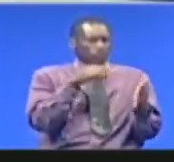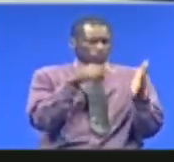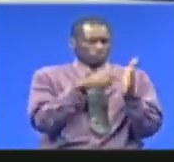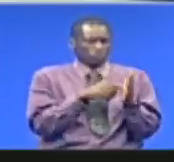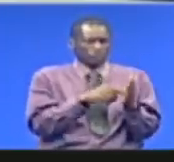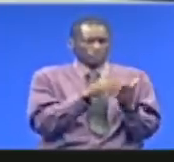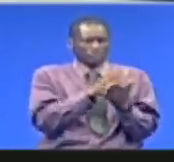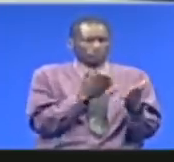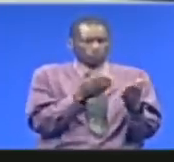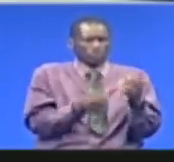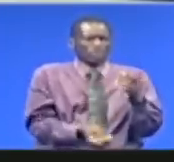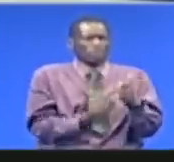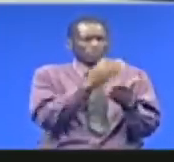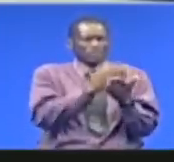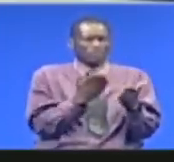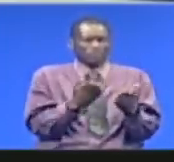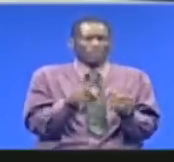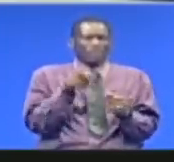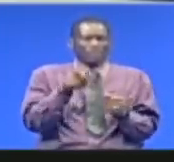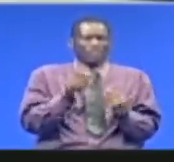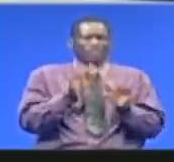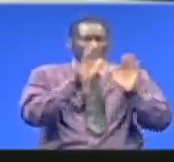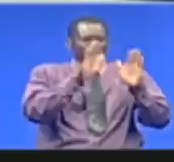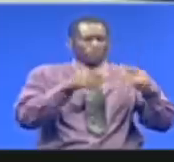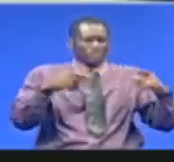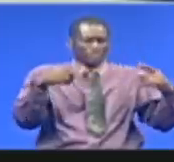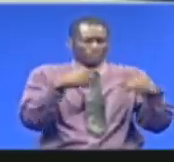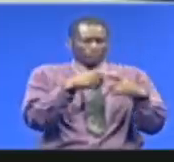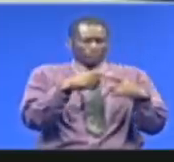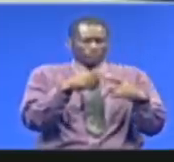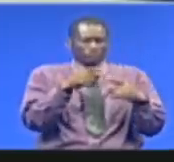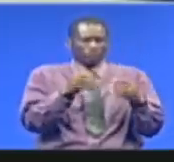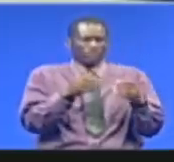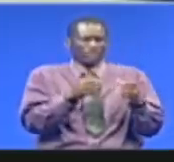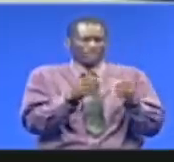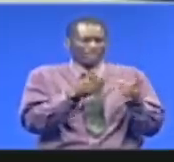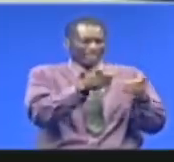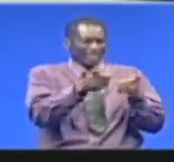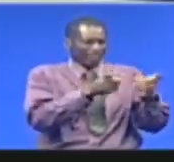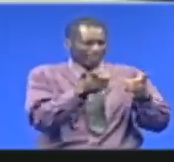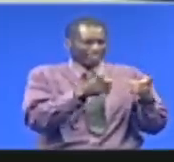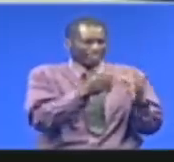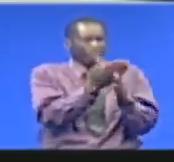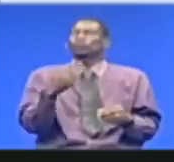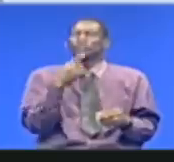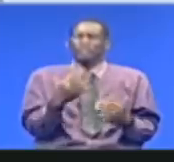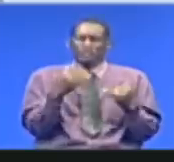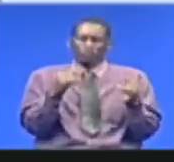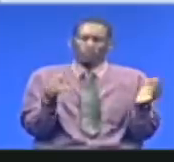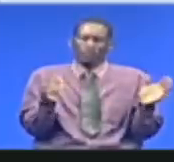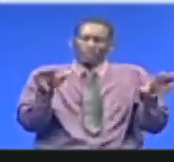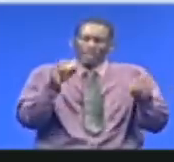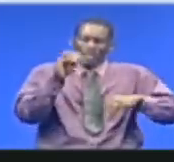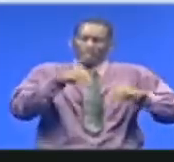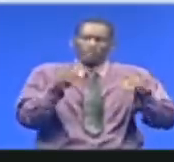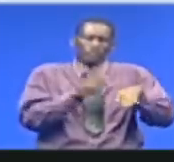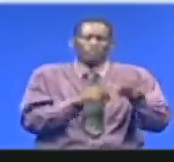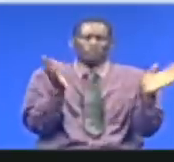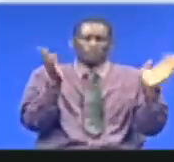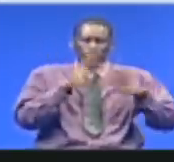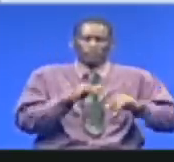you brought up, but also this fundamental difference in principles of governance between NASA and Jubilee. It is time to dialogue with